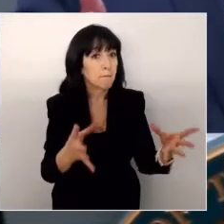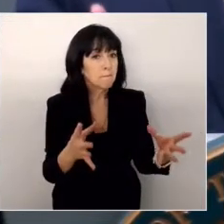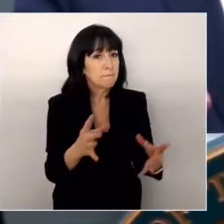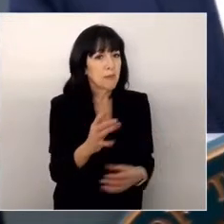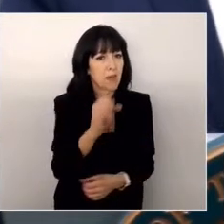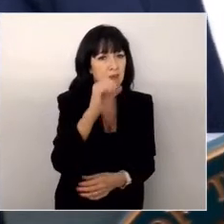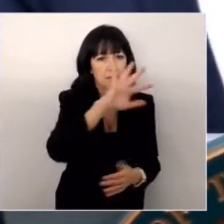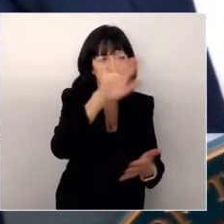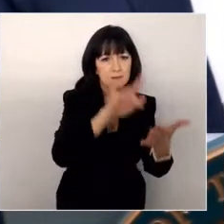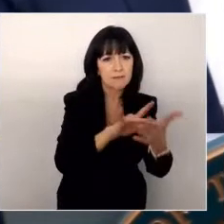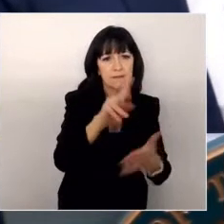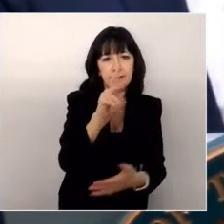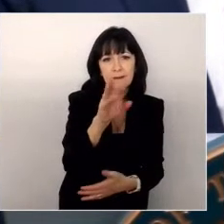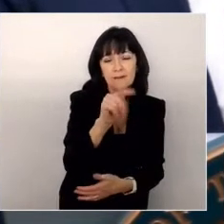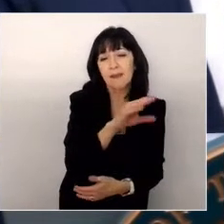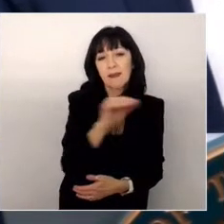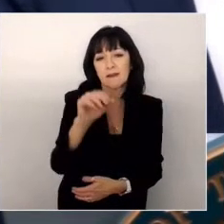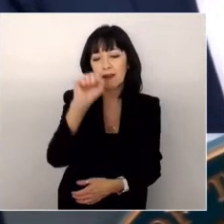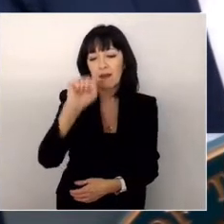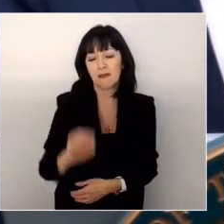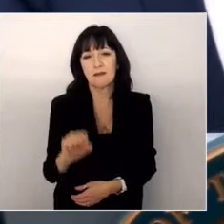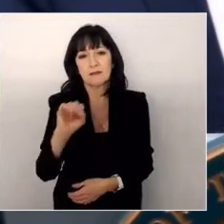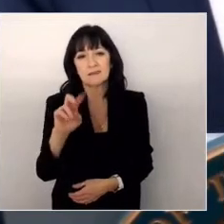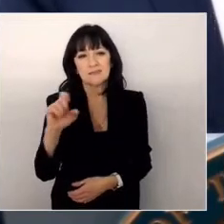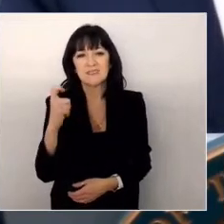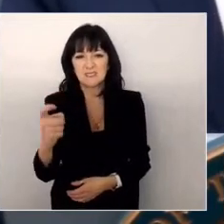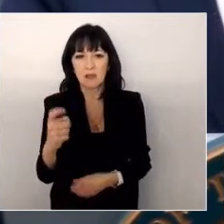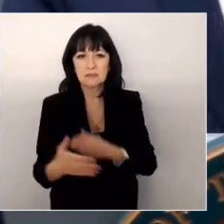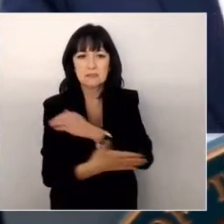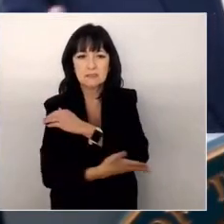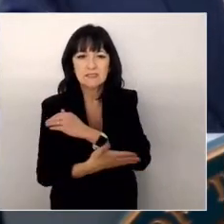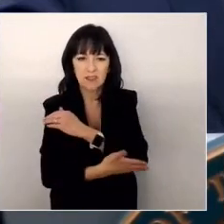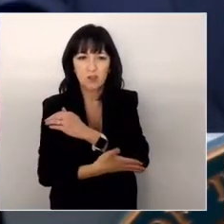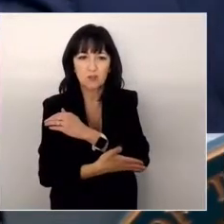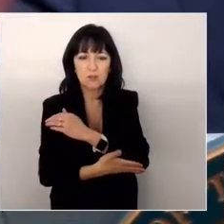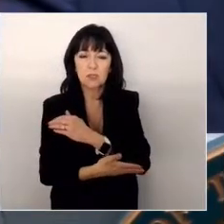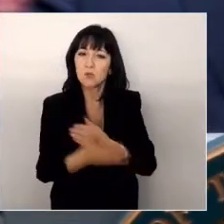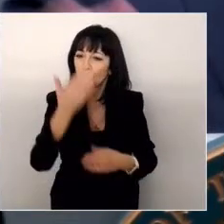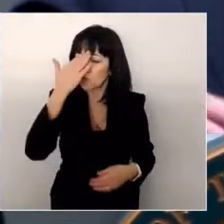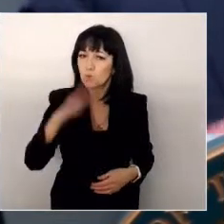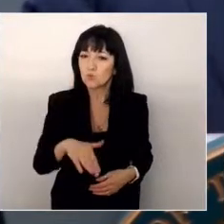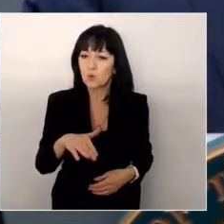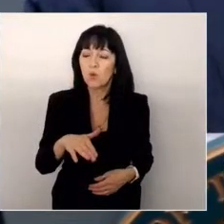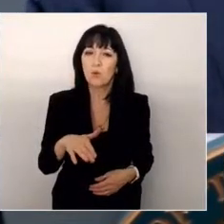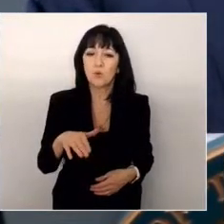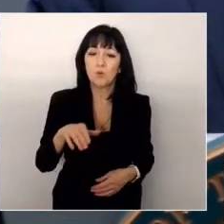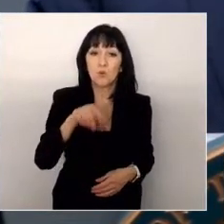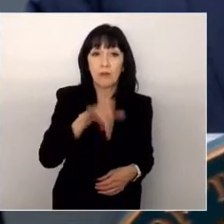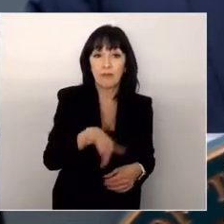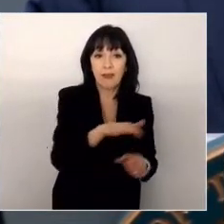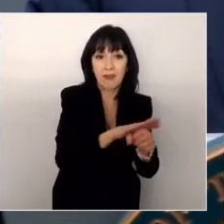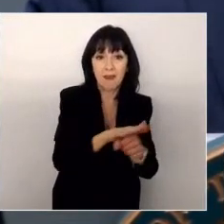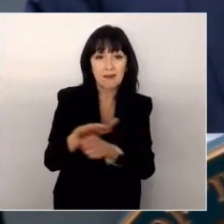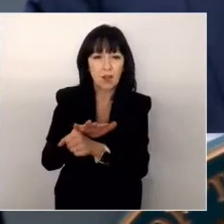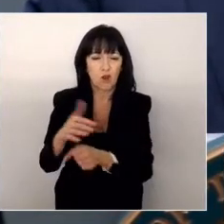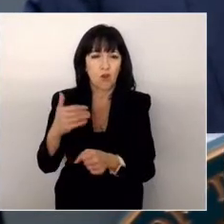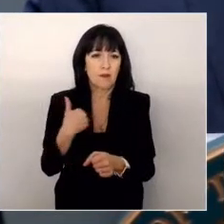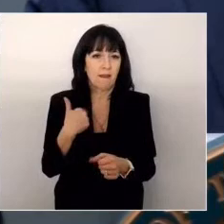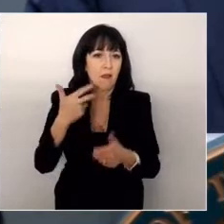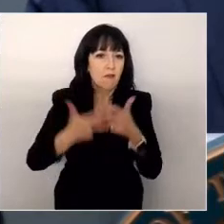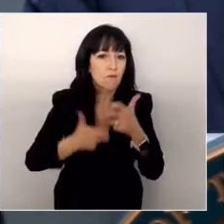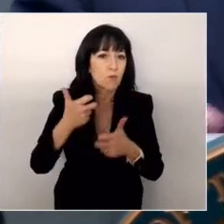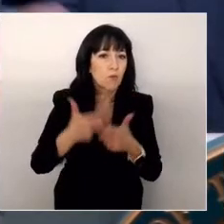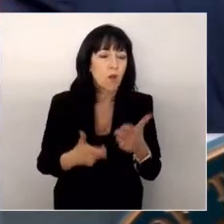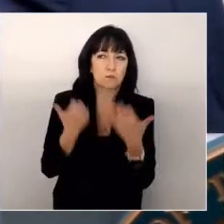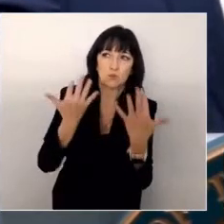unprecedented opportunity to fix long-standing problems. We all need to do our part to keep our natural areas clean and free of